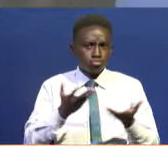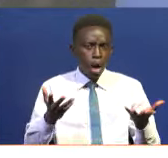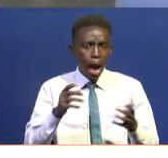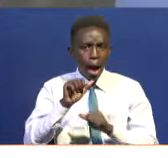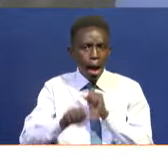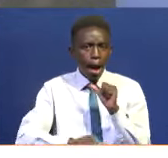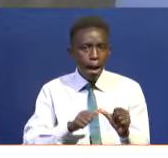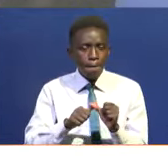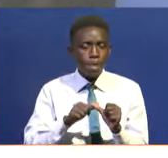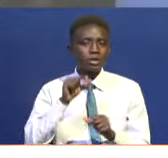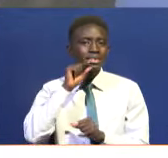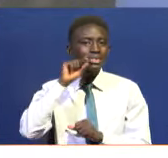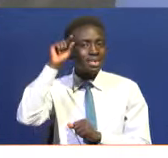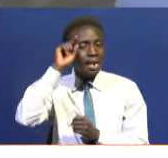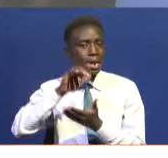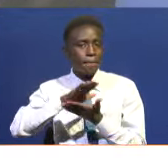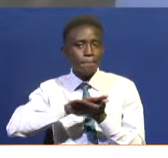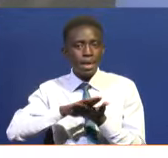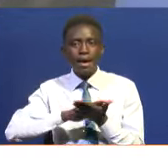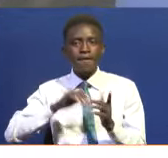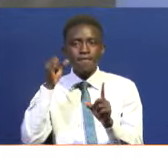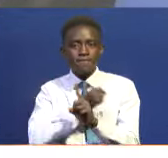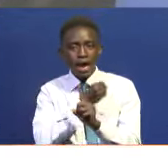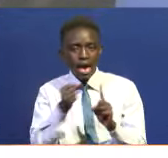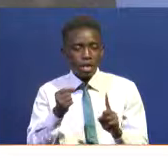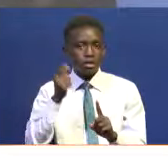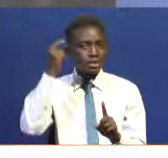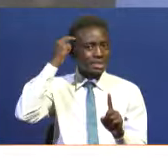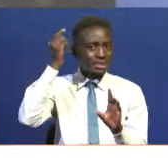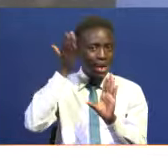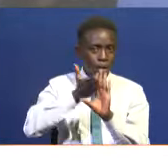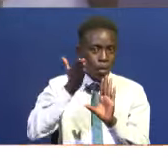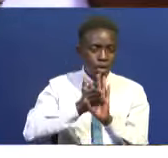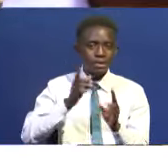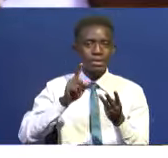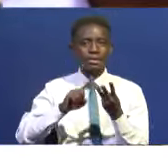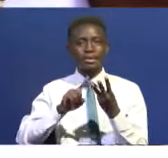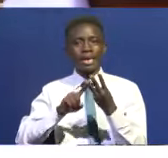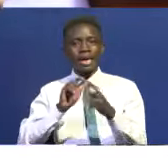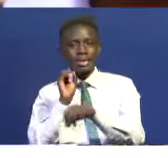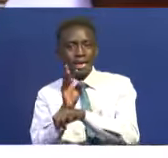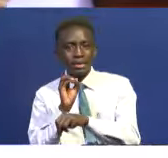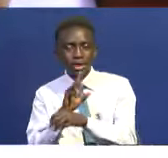gender-based violence, psychology, counseling, and drug abuse.